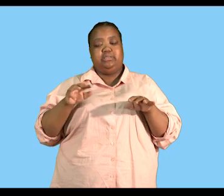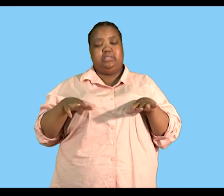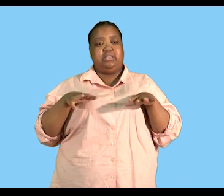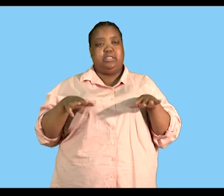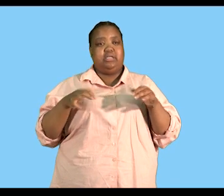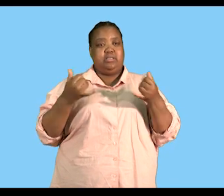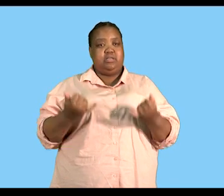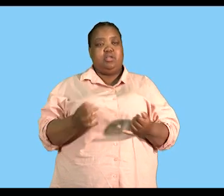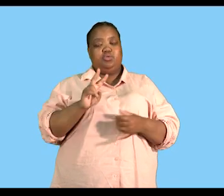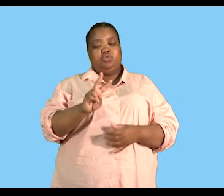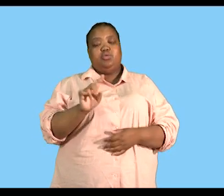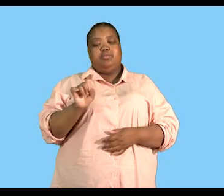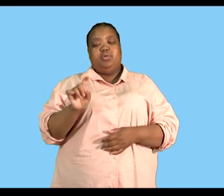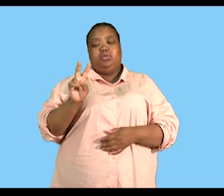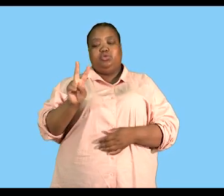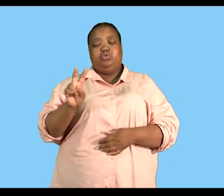question 2.2.1.